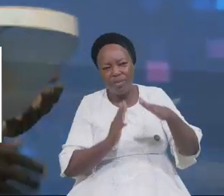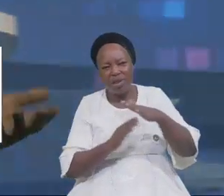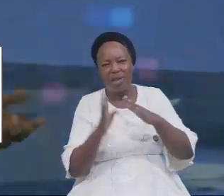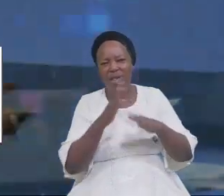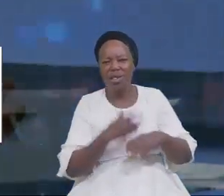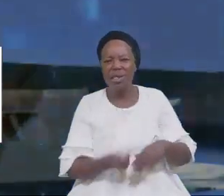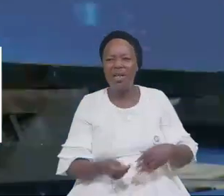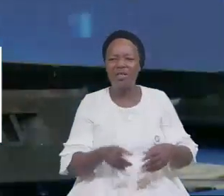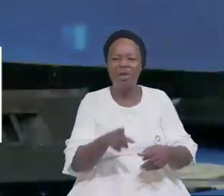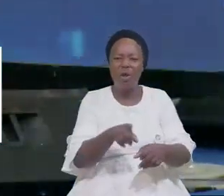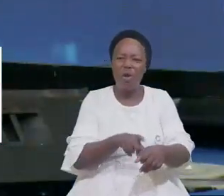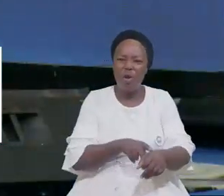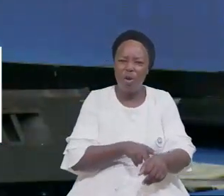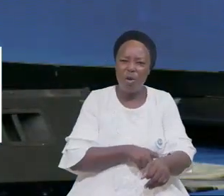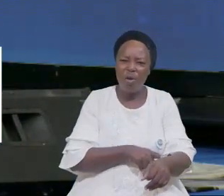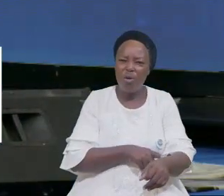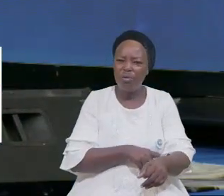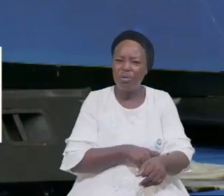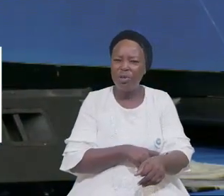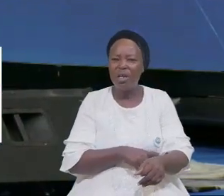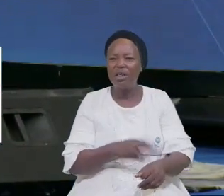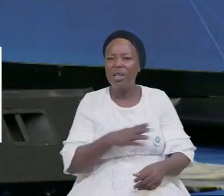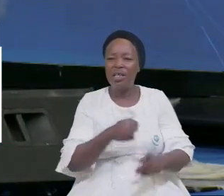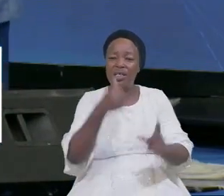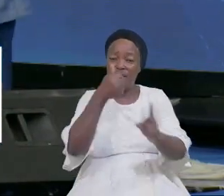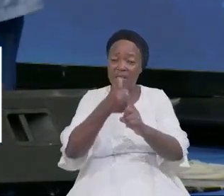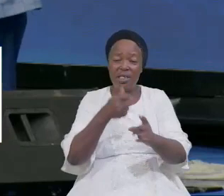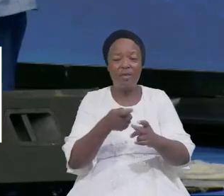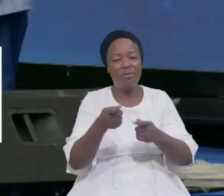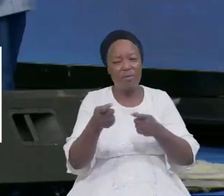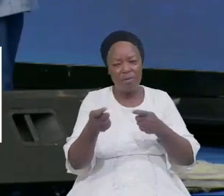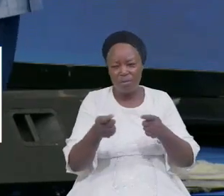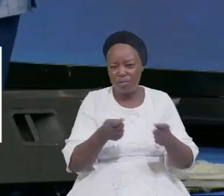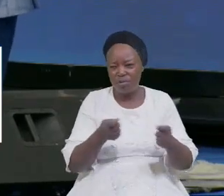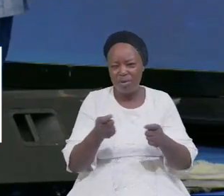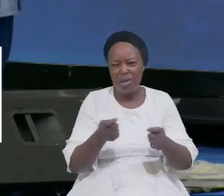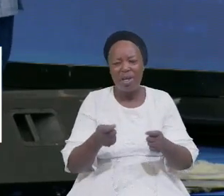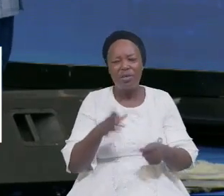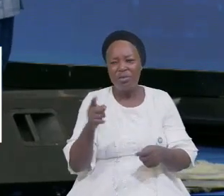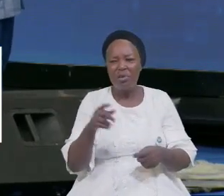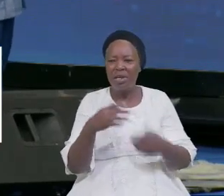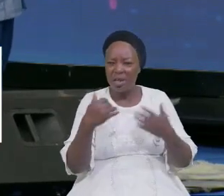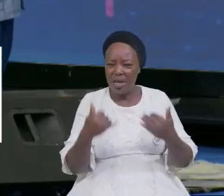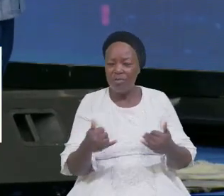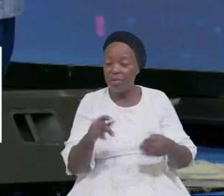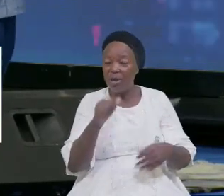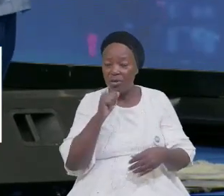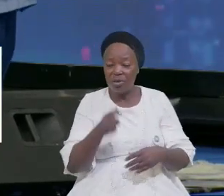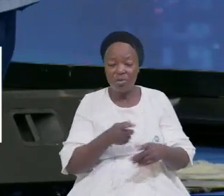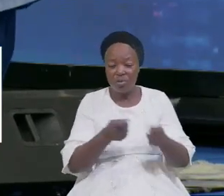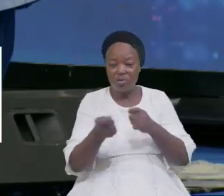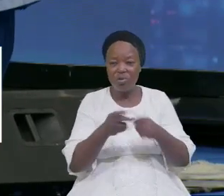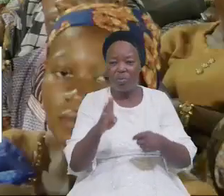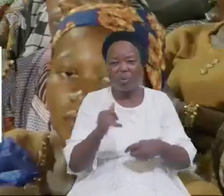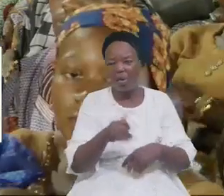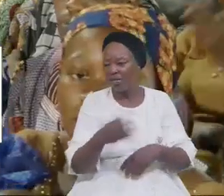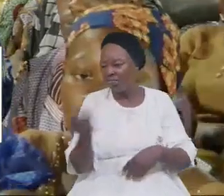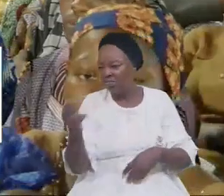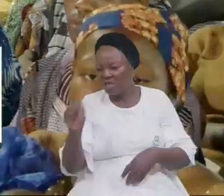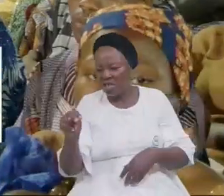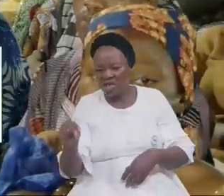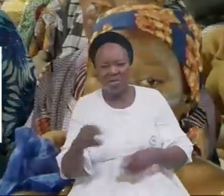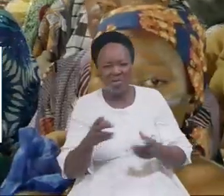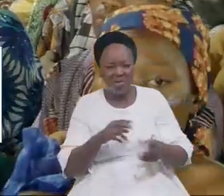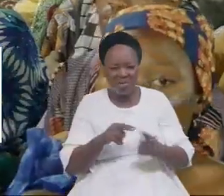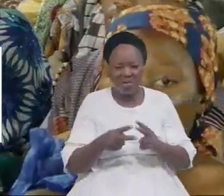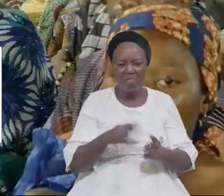temperance. Temperance means there's self-control. You are not controlled by leaves, you are not controlled by alcohol,